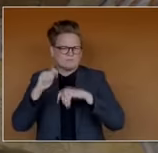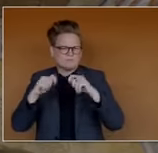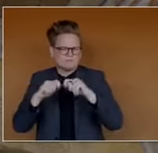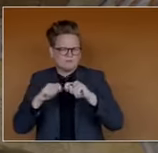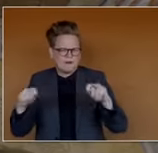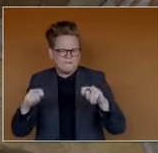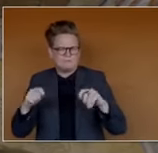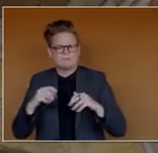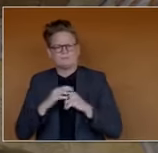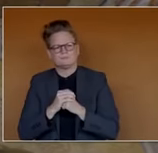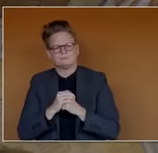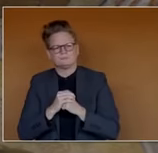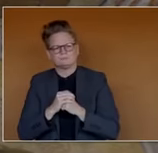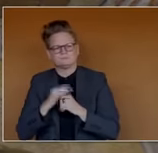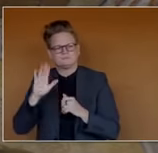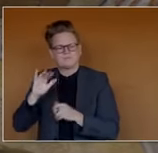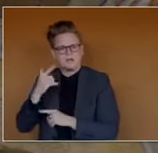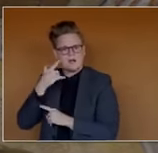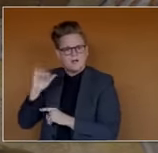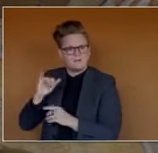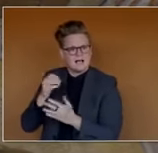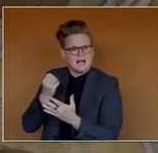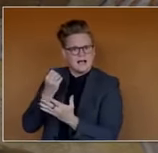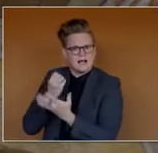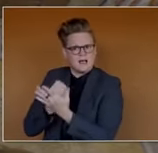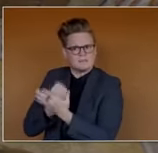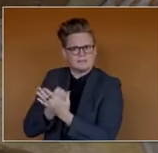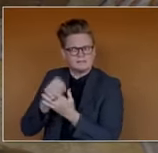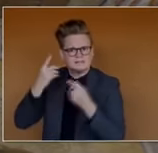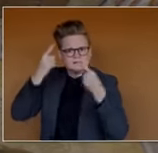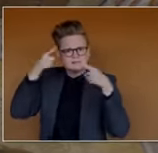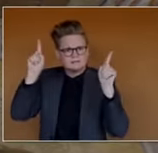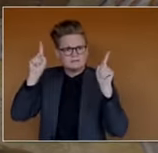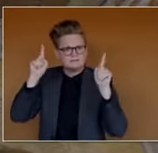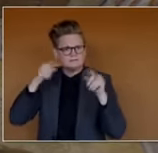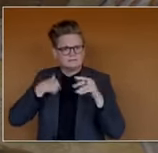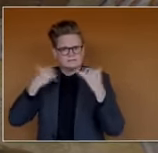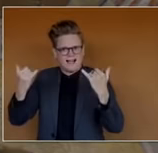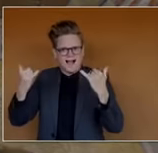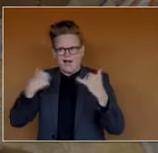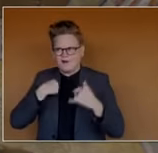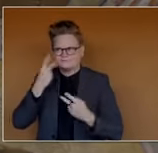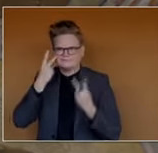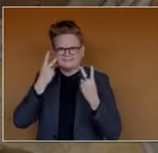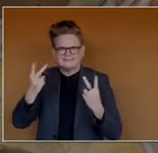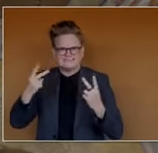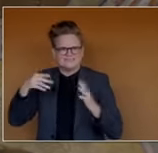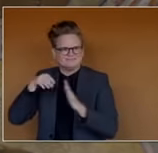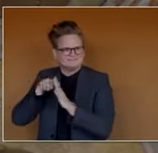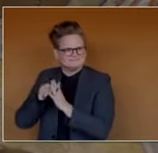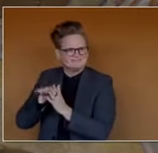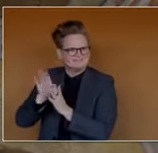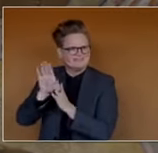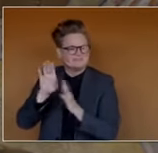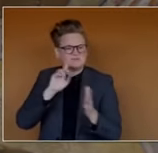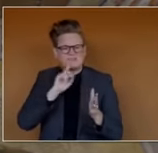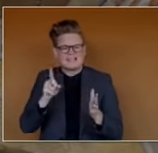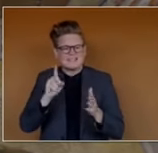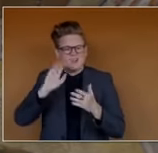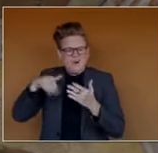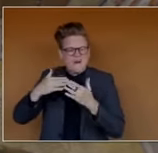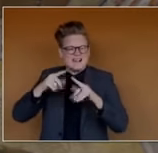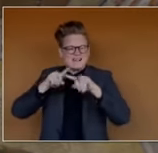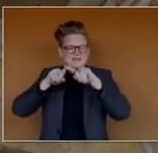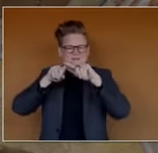economic success, our economic recovery, is predicated on ending this pandemic. And we need to